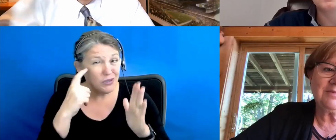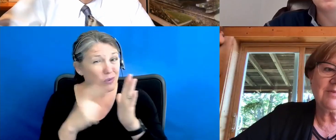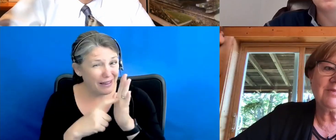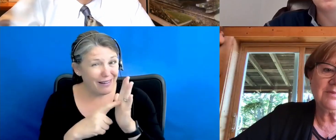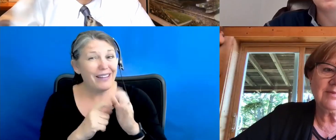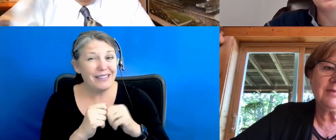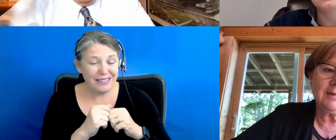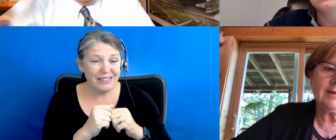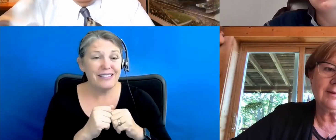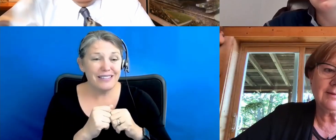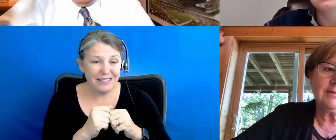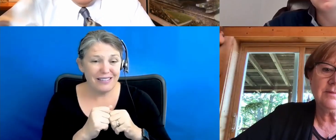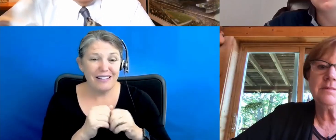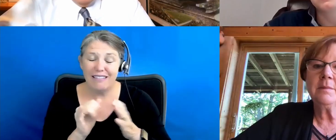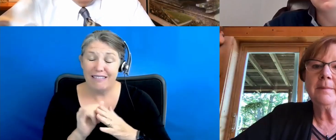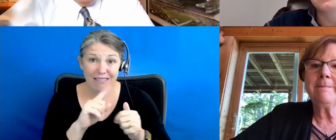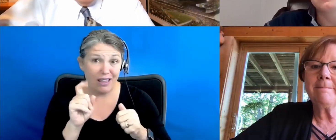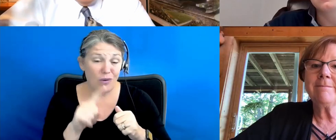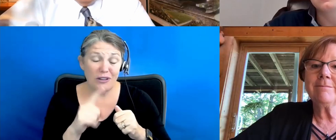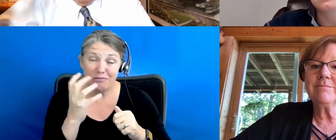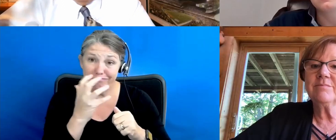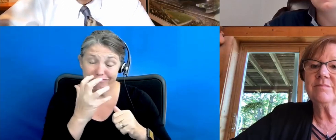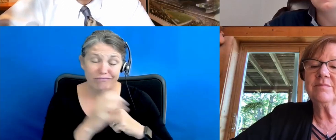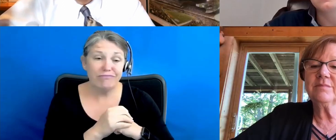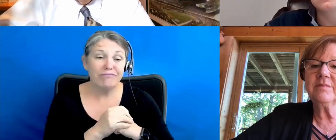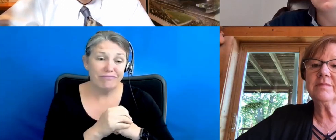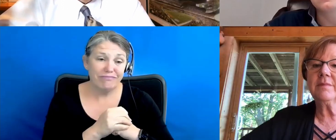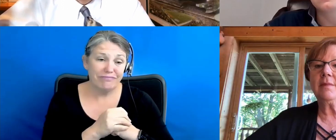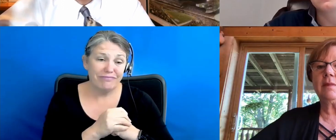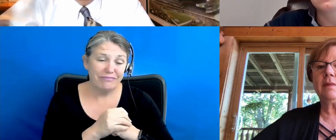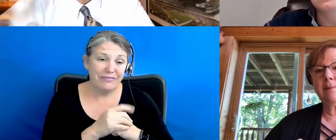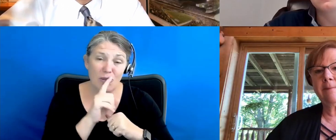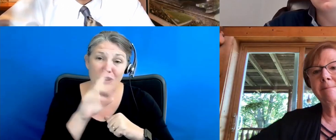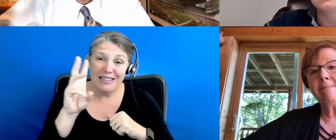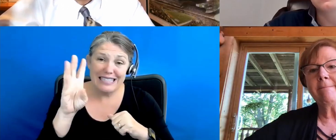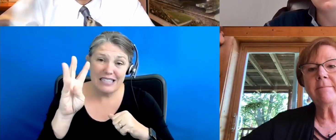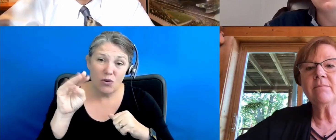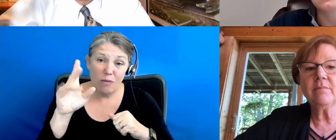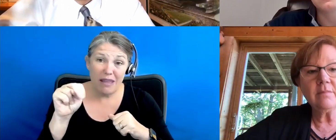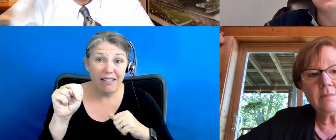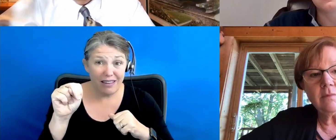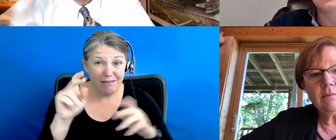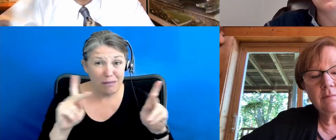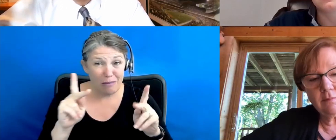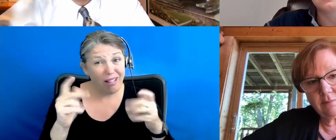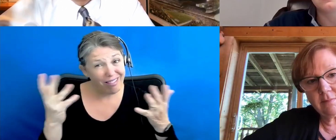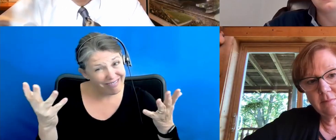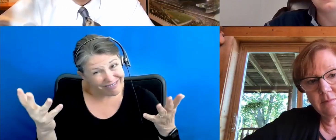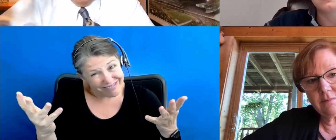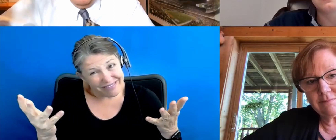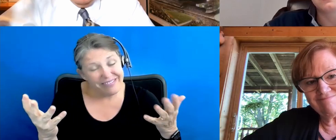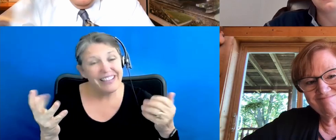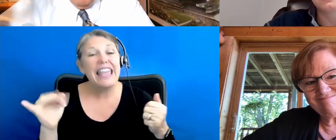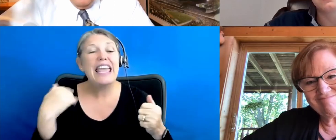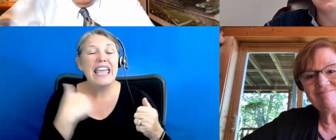question intimates, and that is that, there's 64 million of us. If we were a